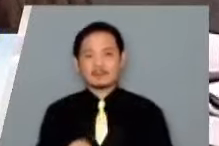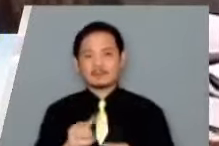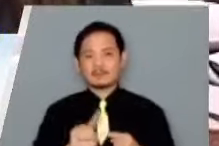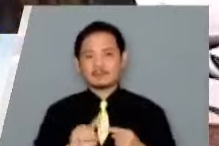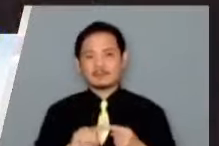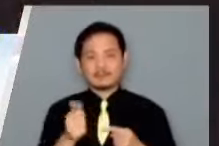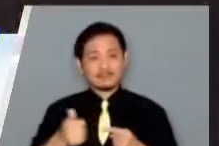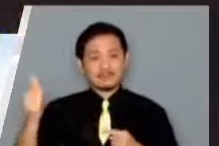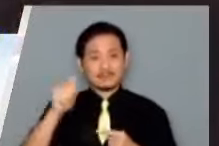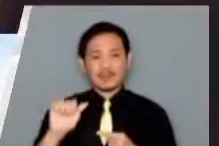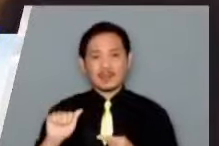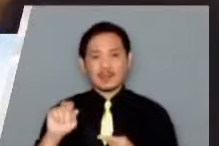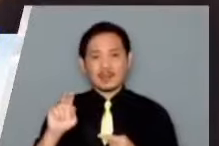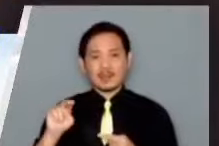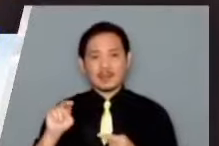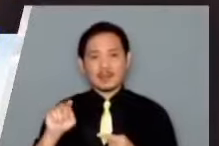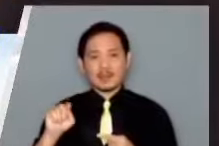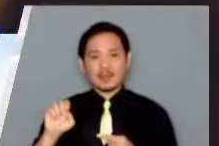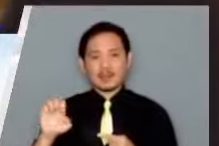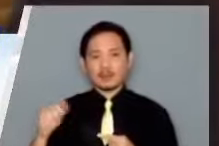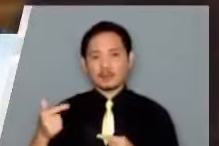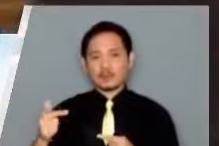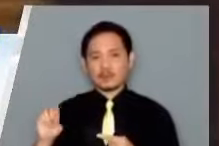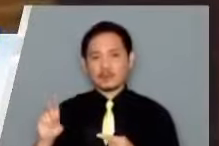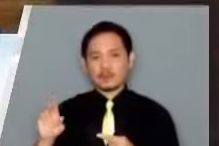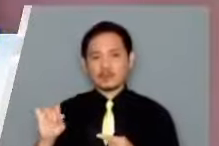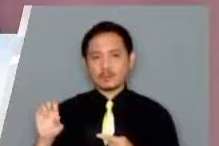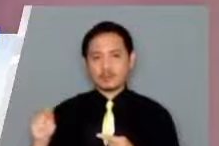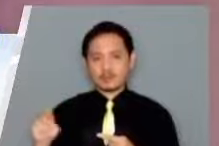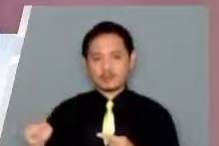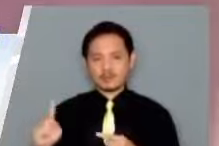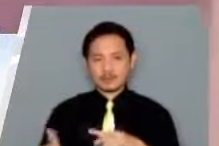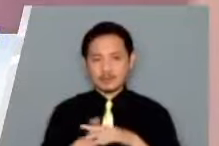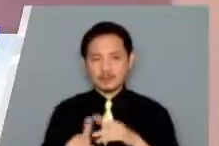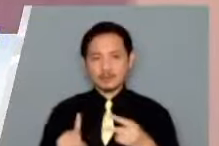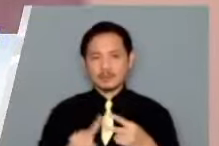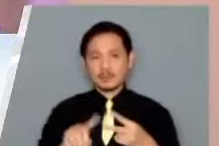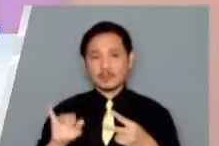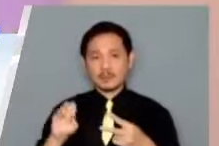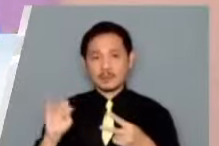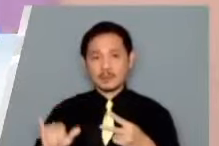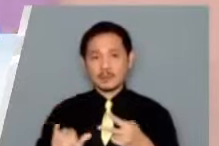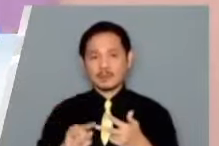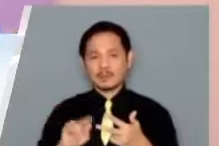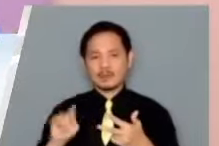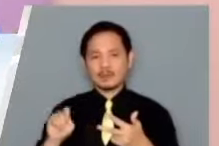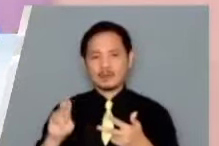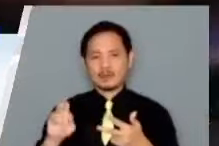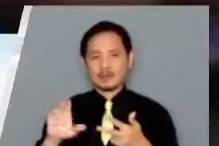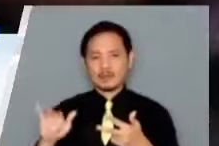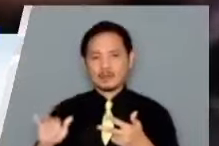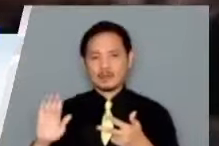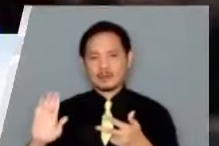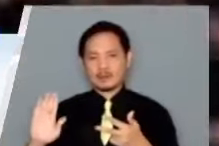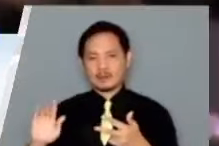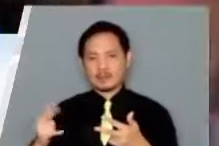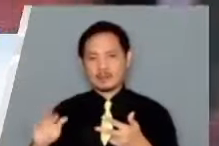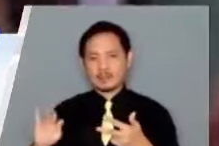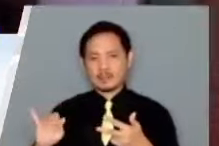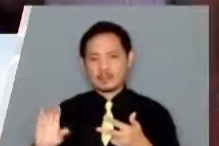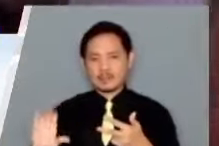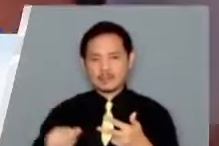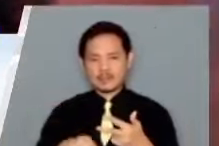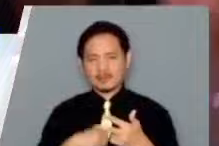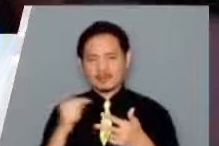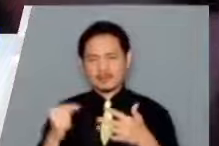Valdez, Sparkle Vice President Joy Marcelo, at Sparkle Talent Manager Tracy Garcia. Nag-look back si Alden's achievements niya for